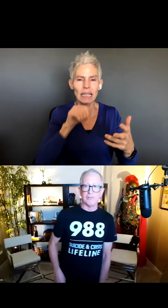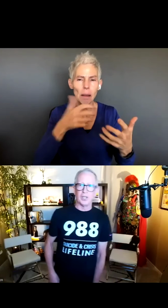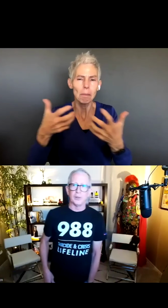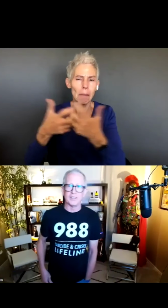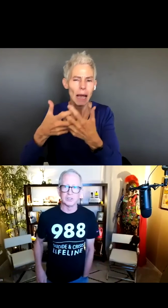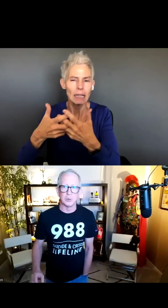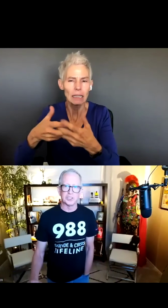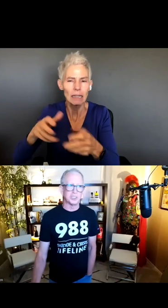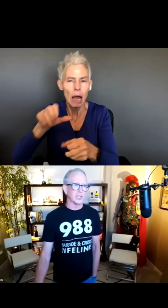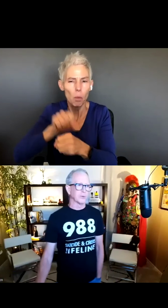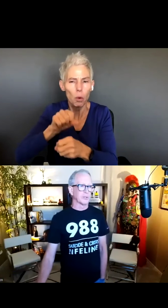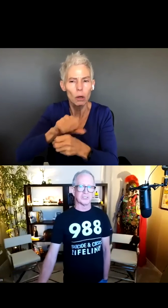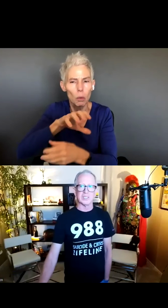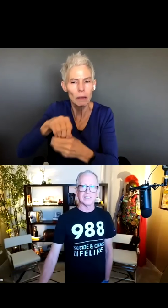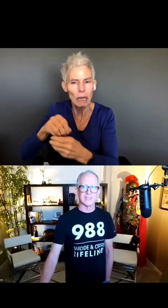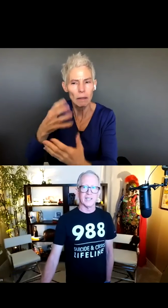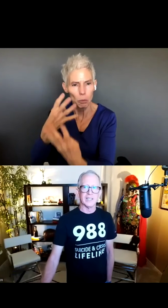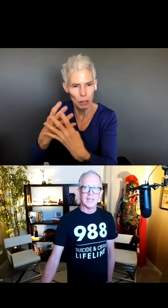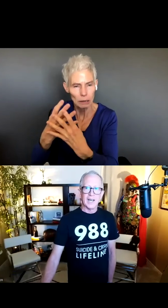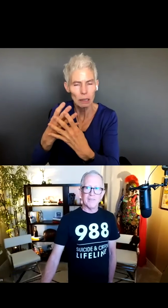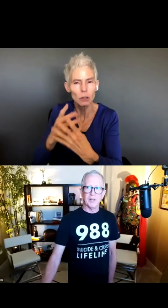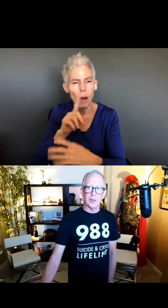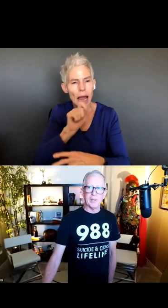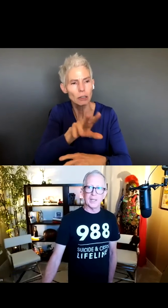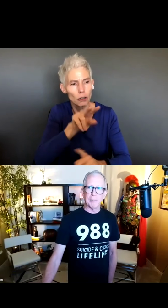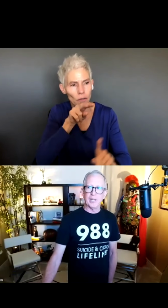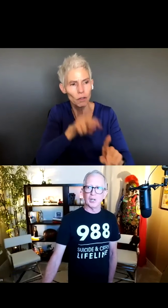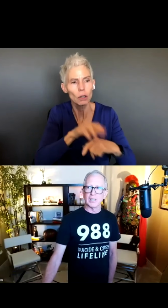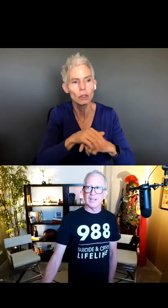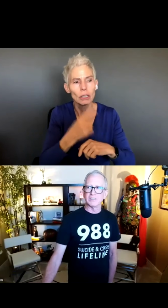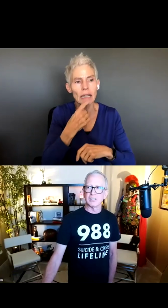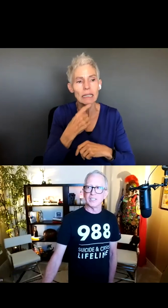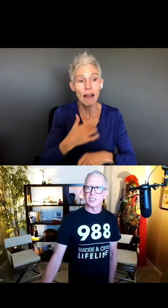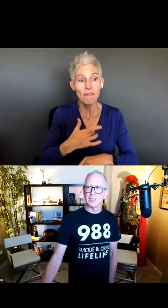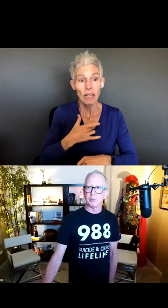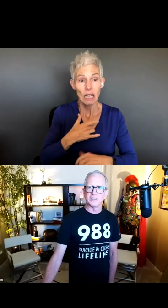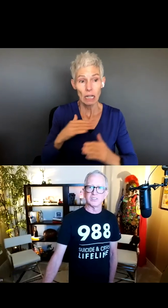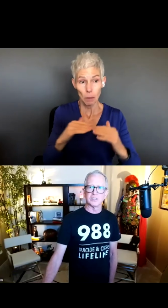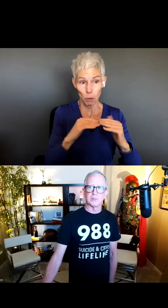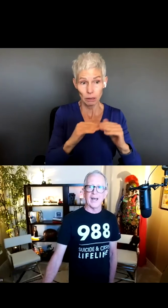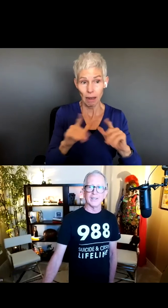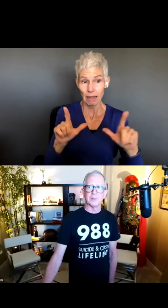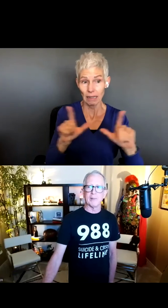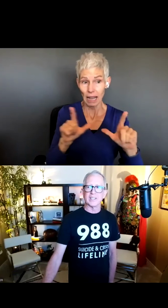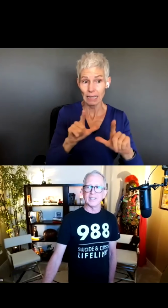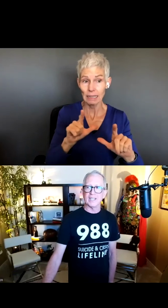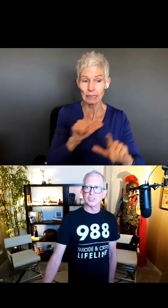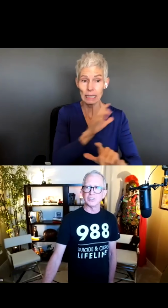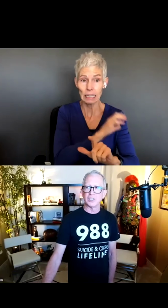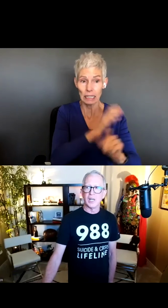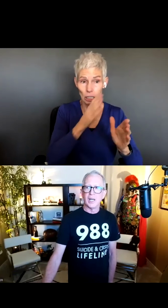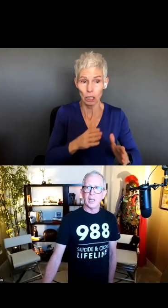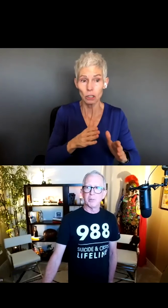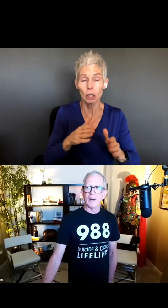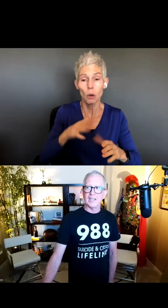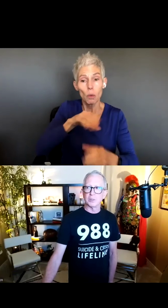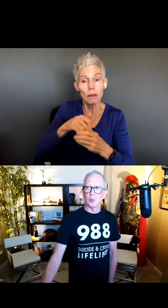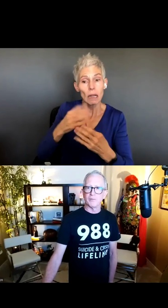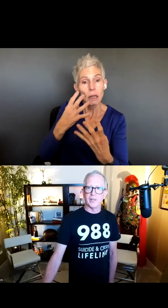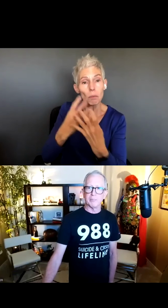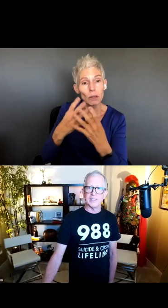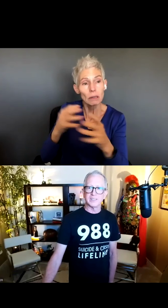her view, and this is what she shared with Kristen last night. I feel that being a peer and a licensed clinician in the prison system allows me to make connections and